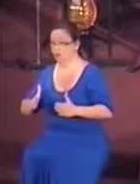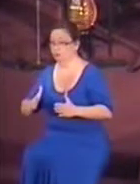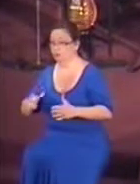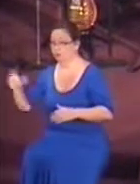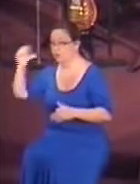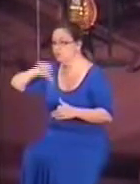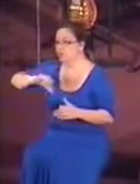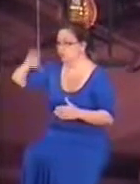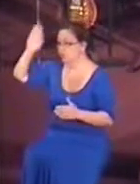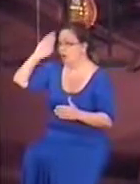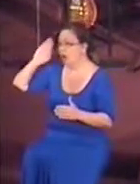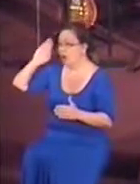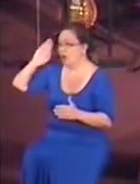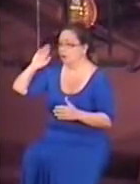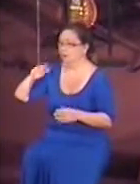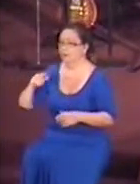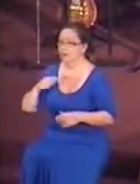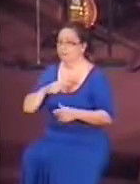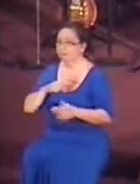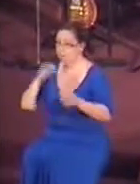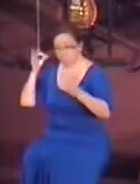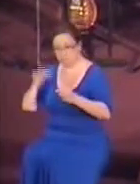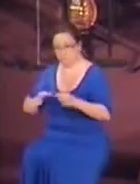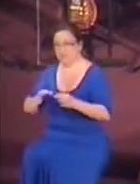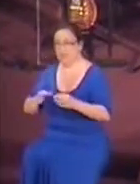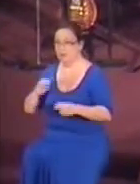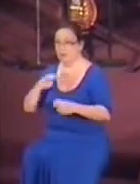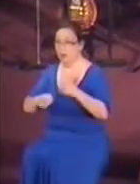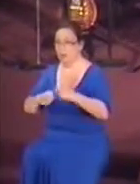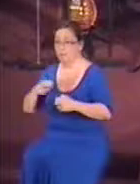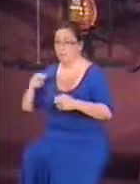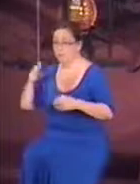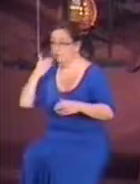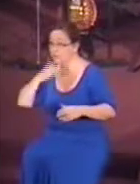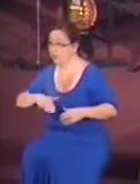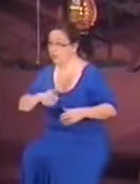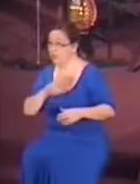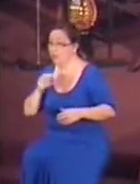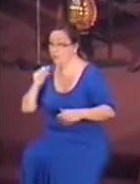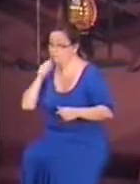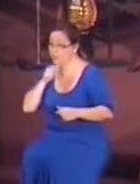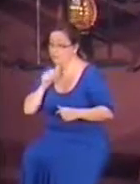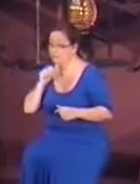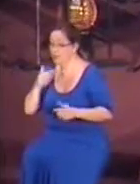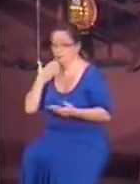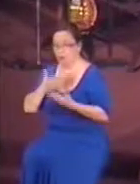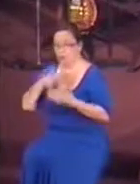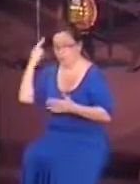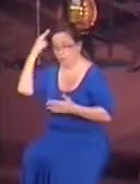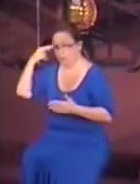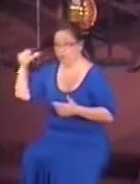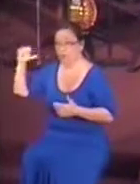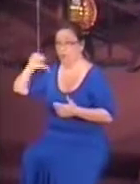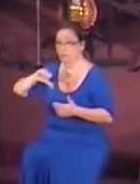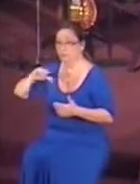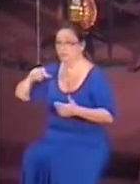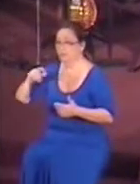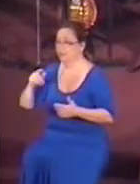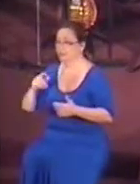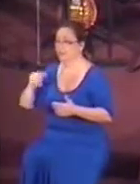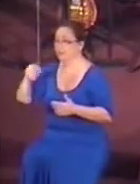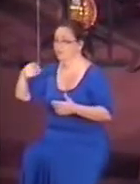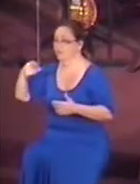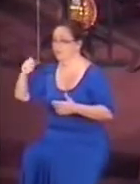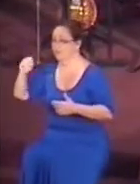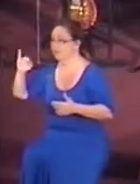of God have concluded that the problem of evil and suffering is not a good reason to reject the truthfulness of theism, let